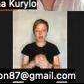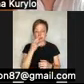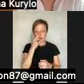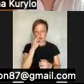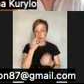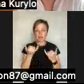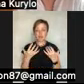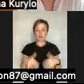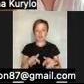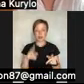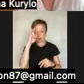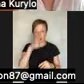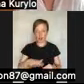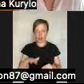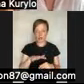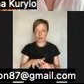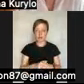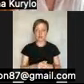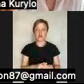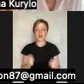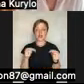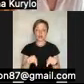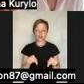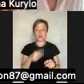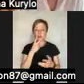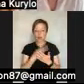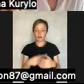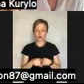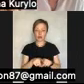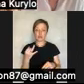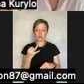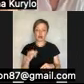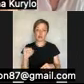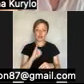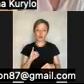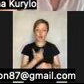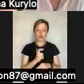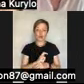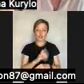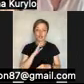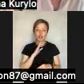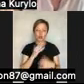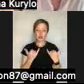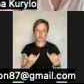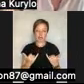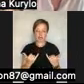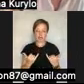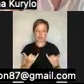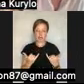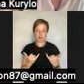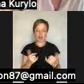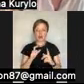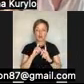capital capacity and we are losing it as a country these days and here we can see this interesting trend